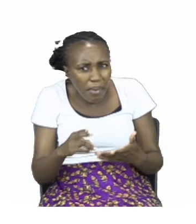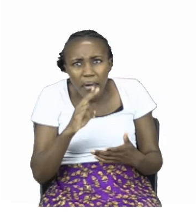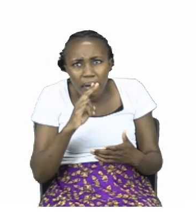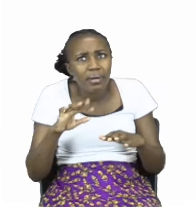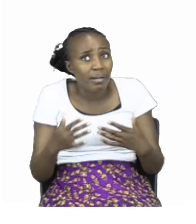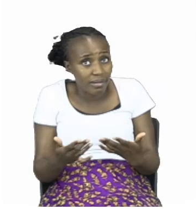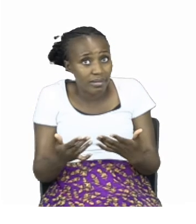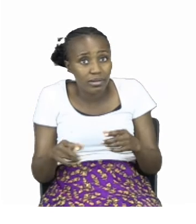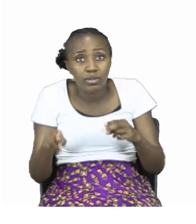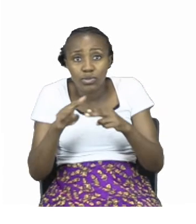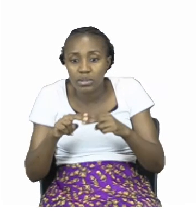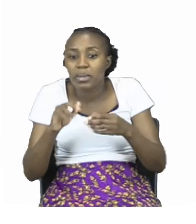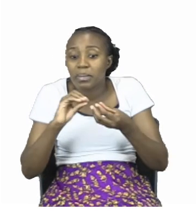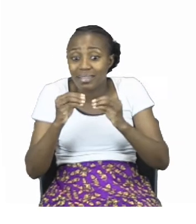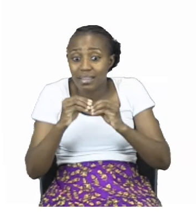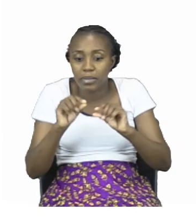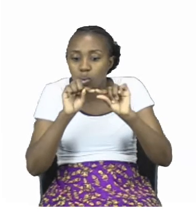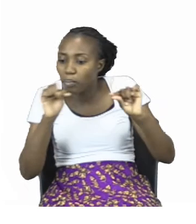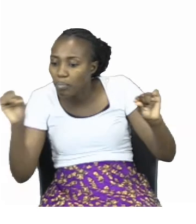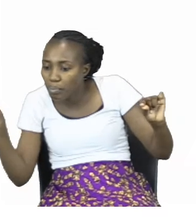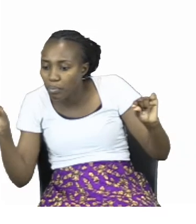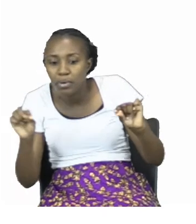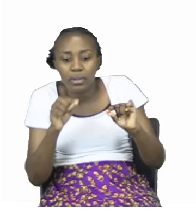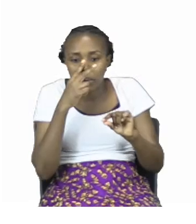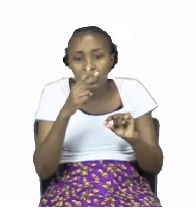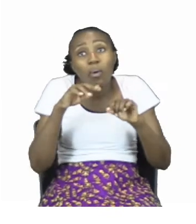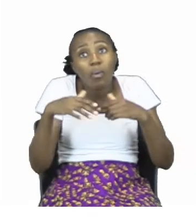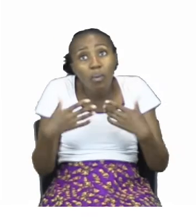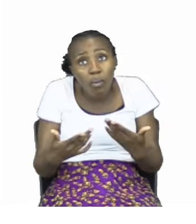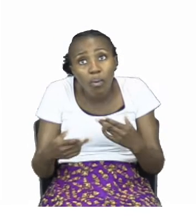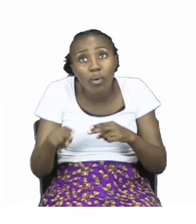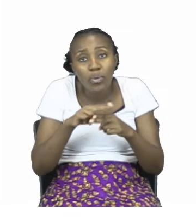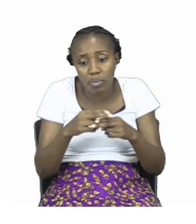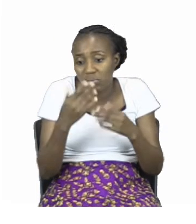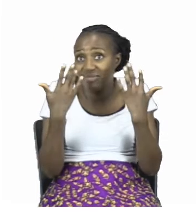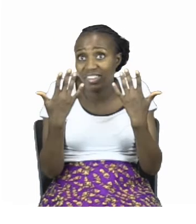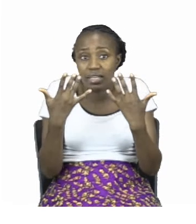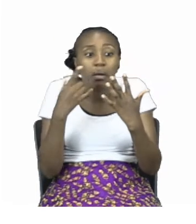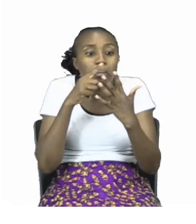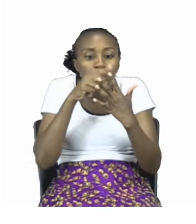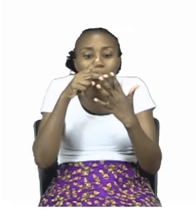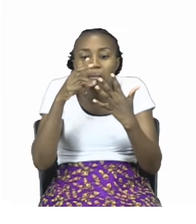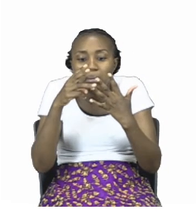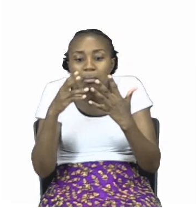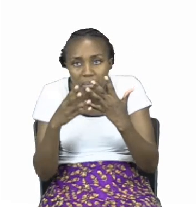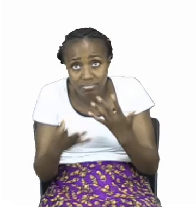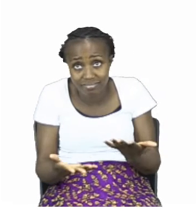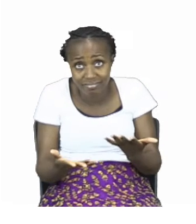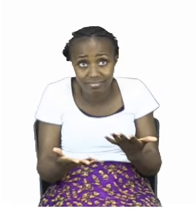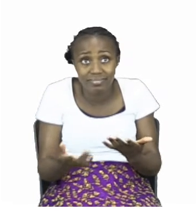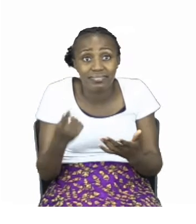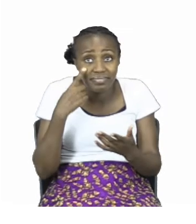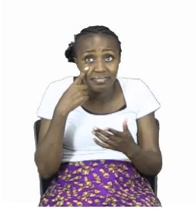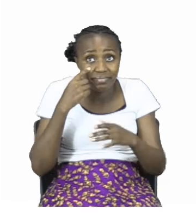number line, or in this case today with me, we're going to be using our fingers. So let's take a look at the 2